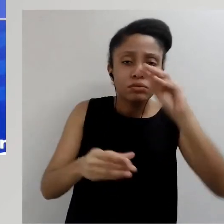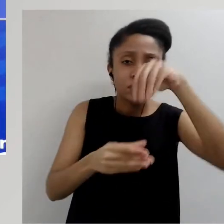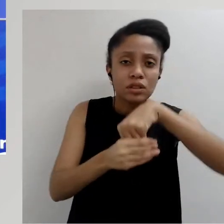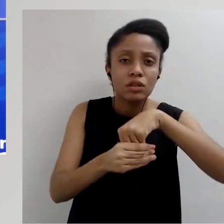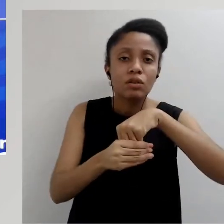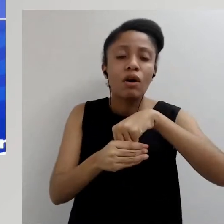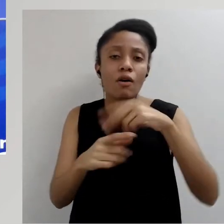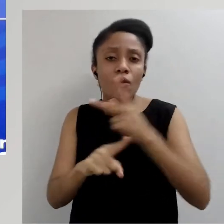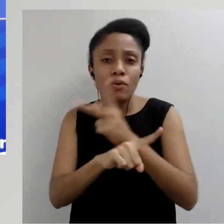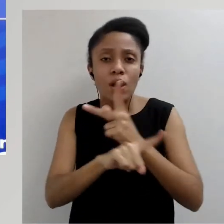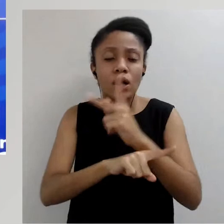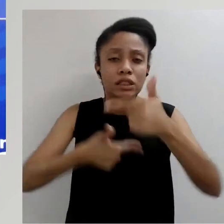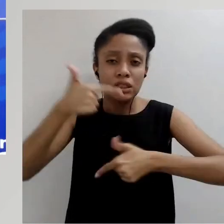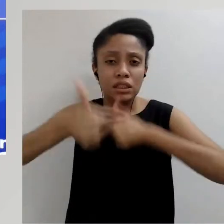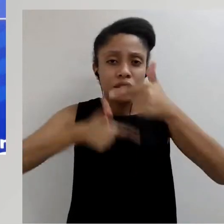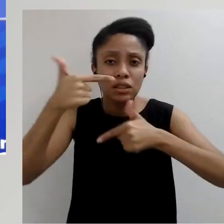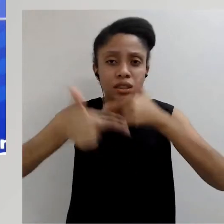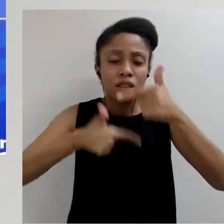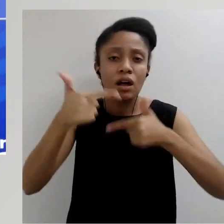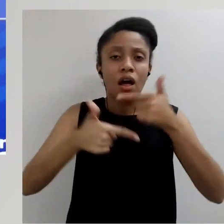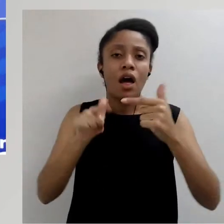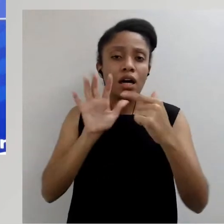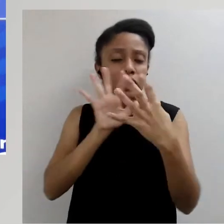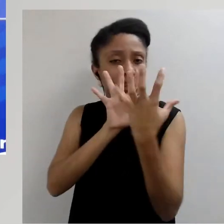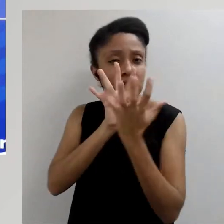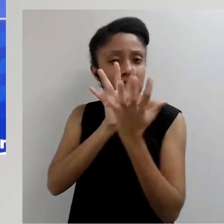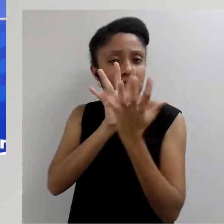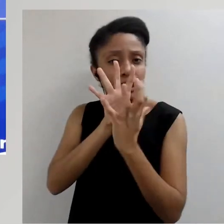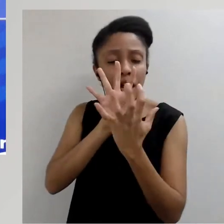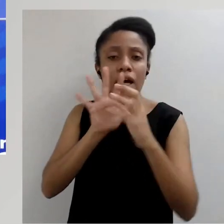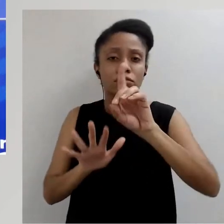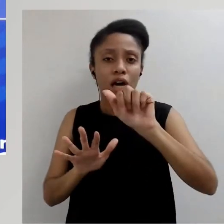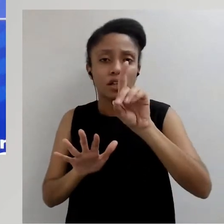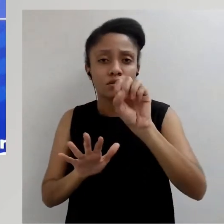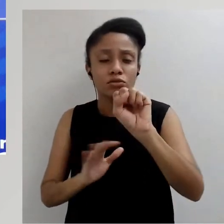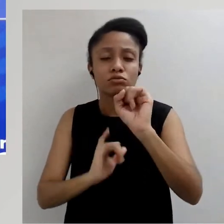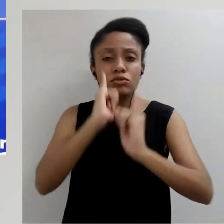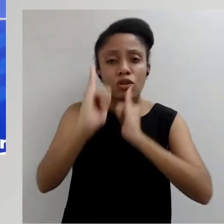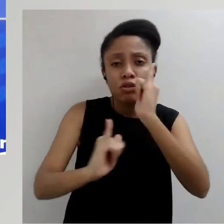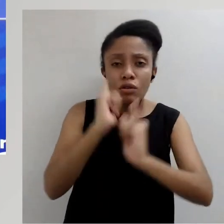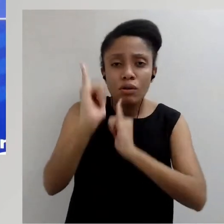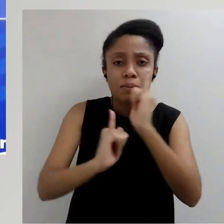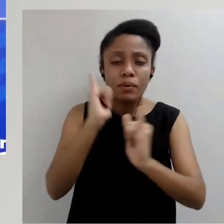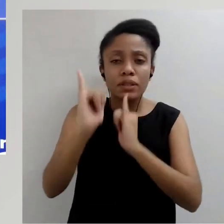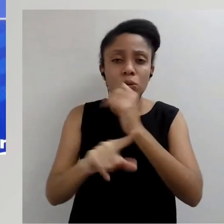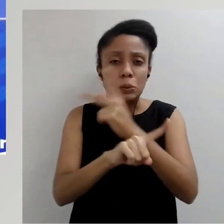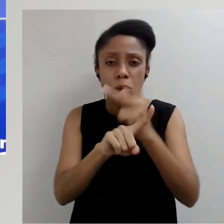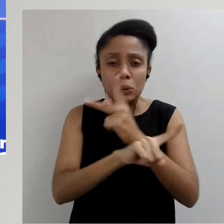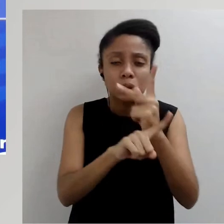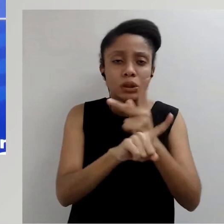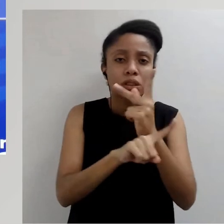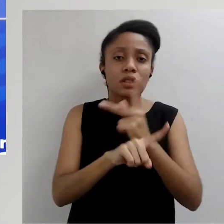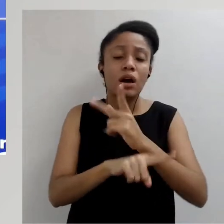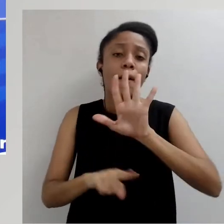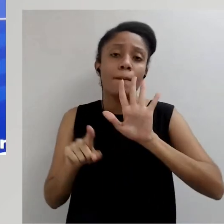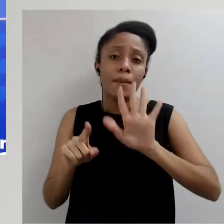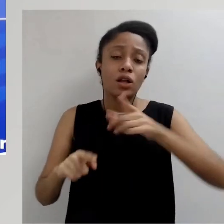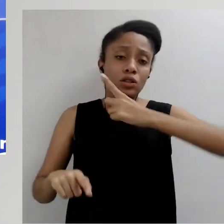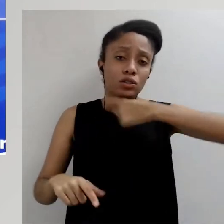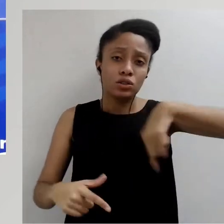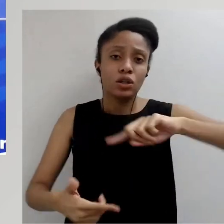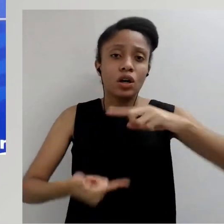a system to collect data where we work with data of our clients, but